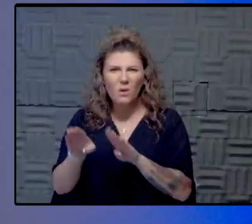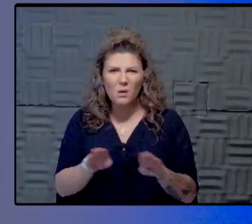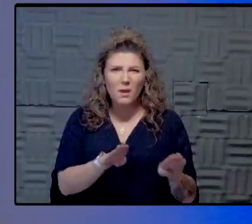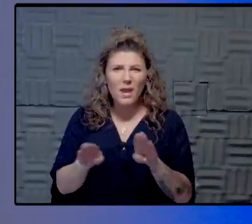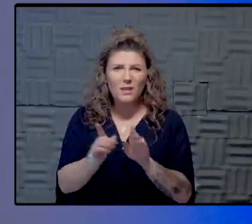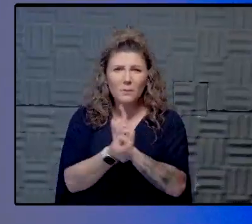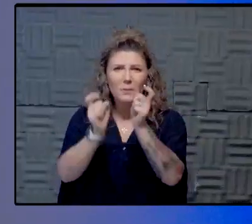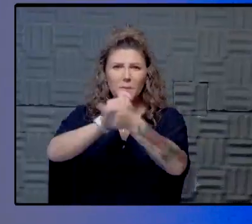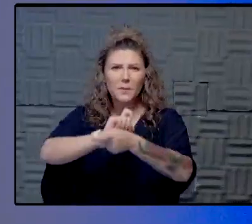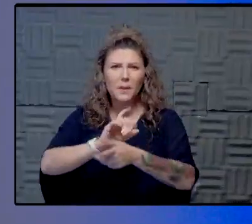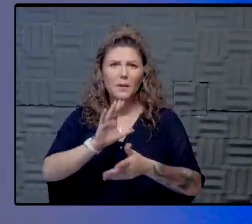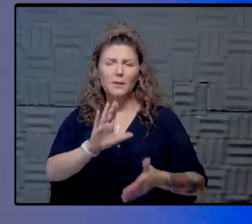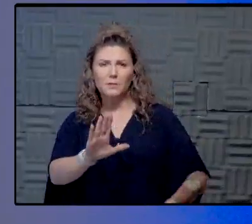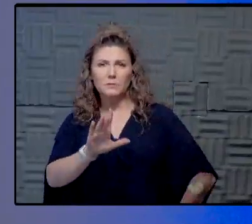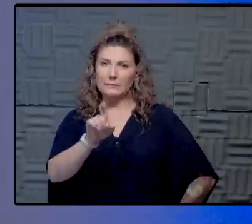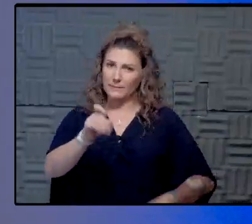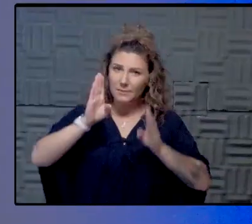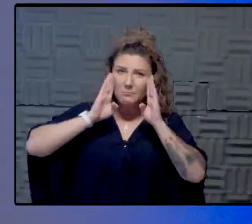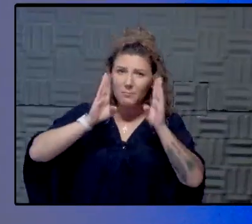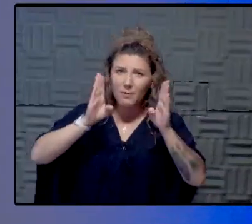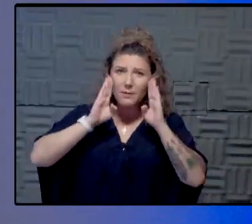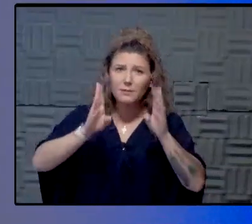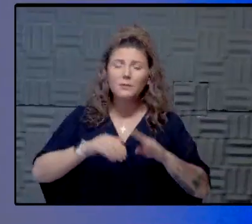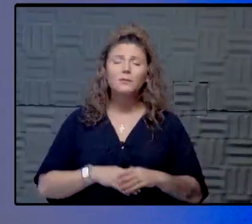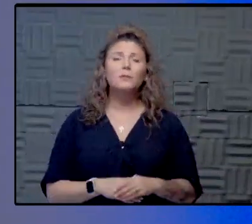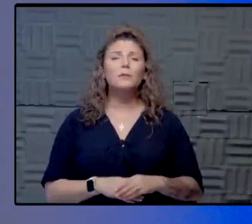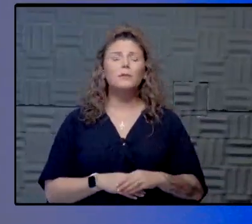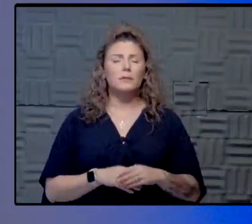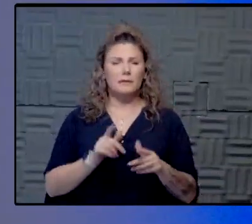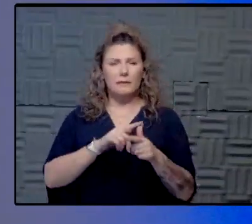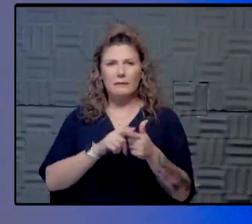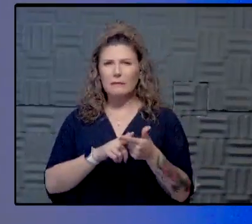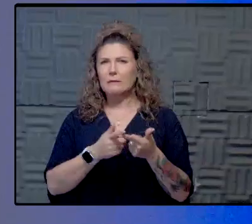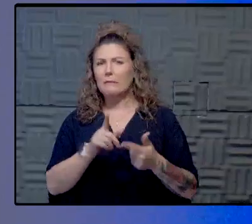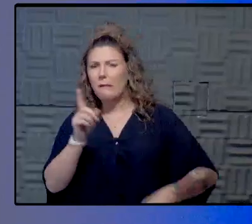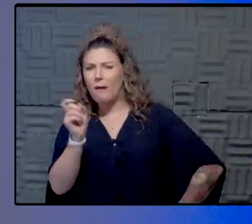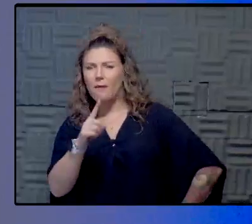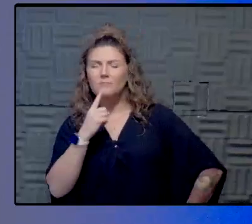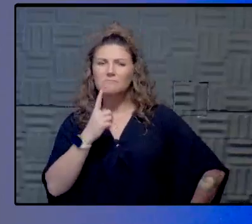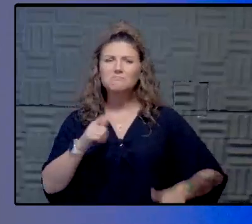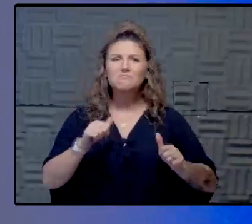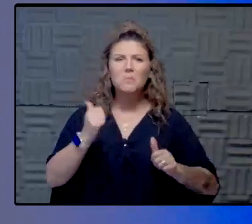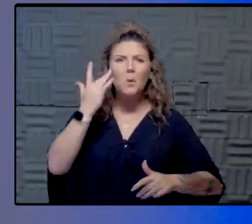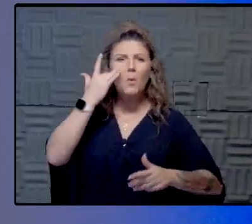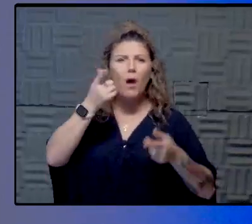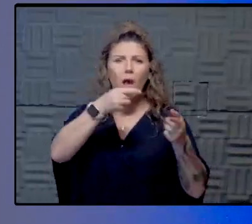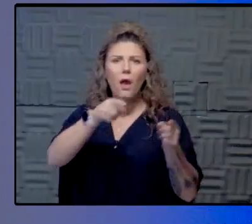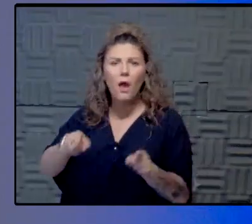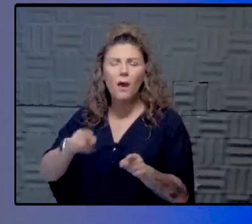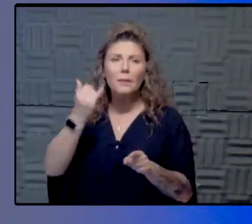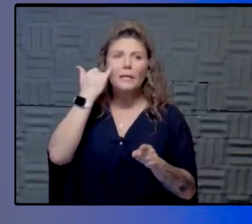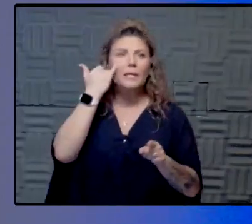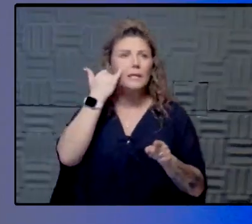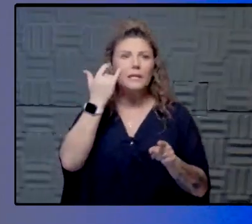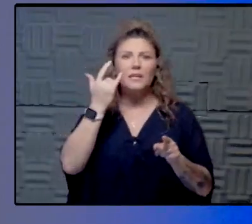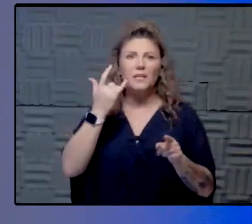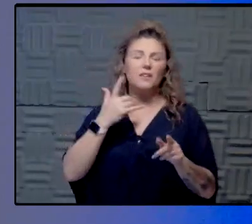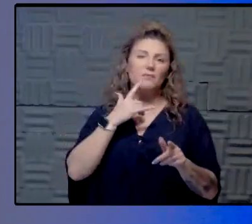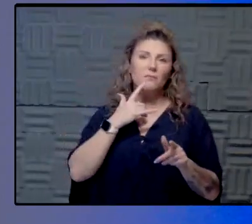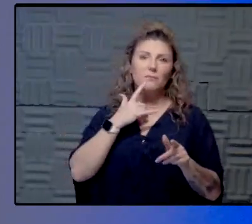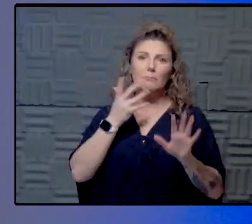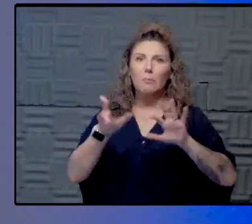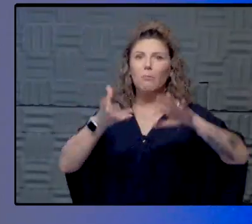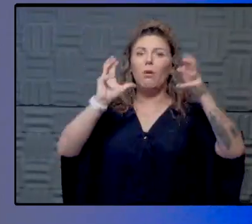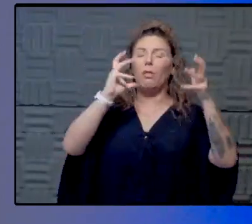life, that's something to pay attention to. And we need to start asking, why that might be happening, whether it's disrupted